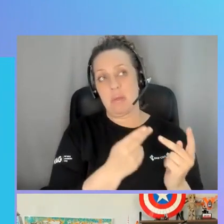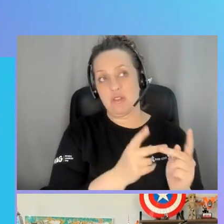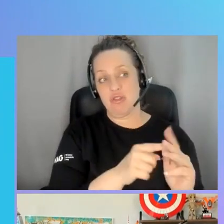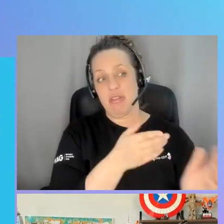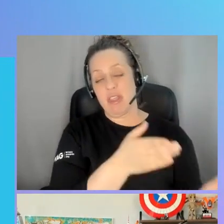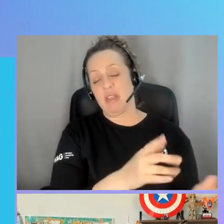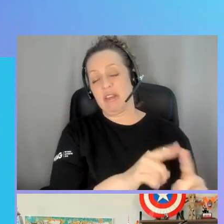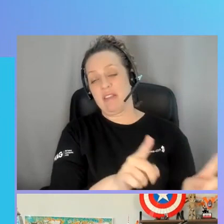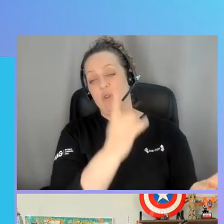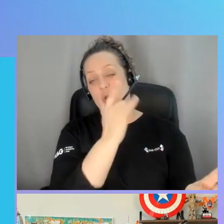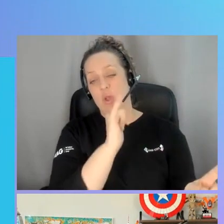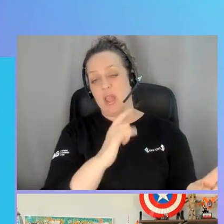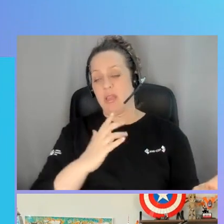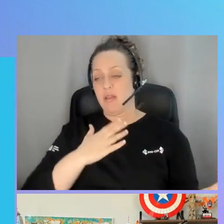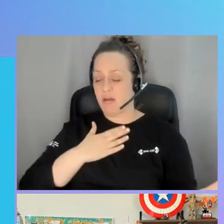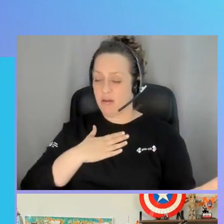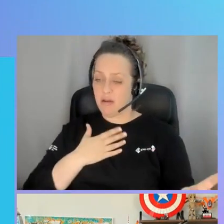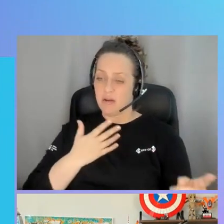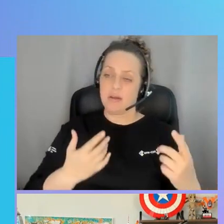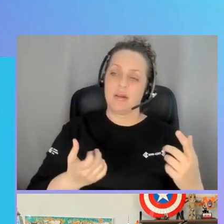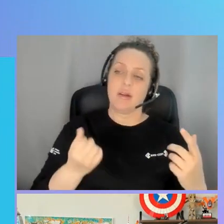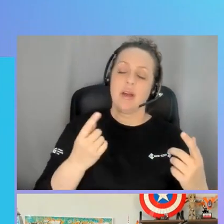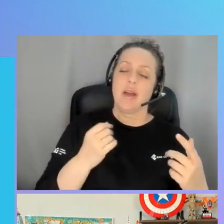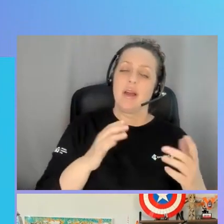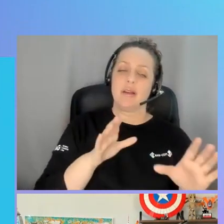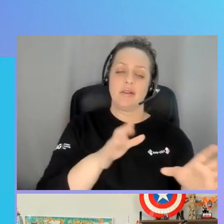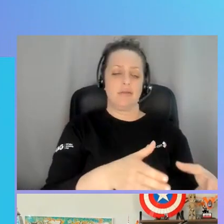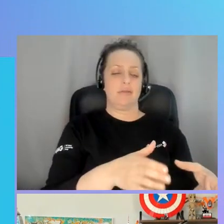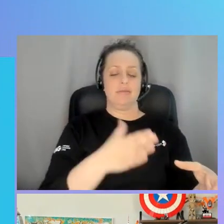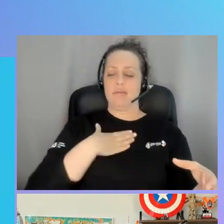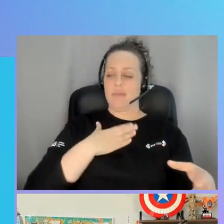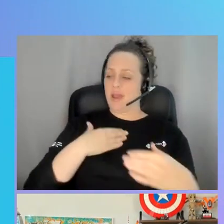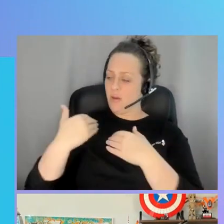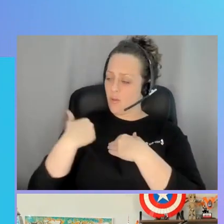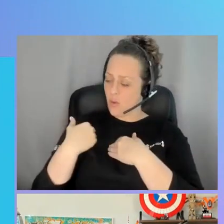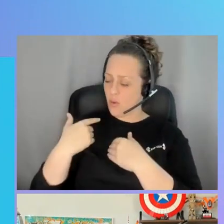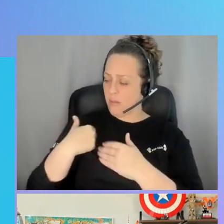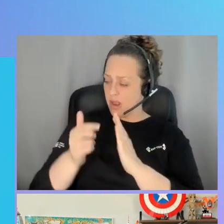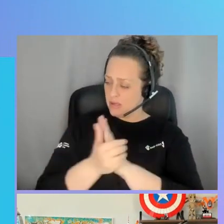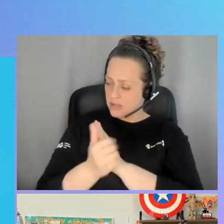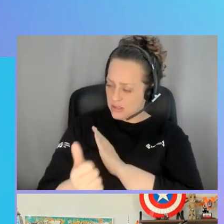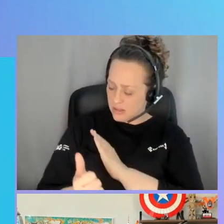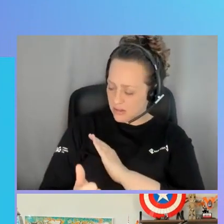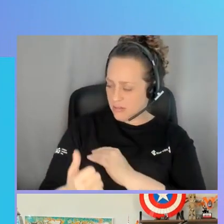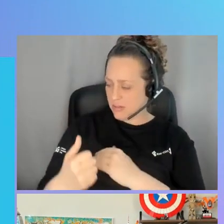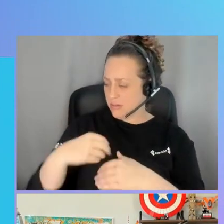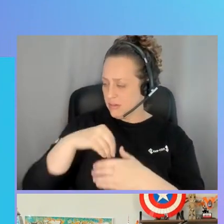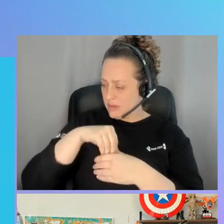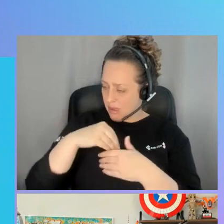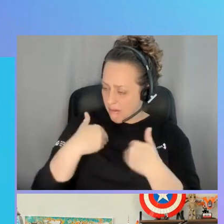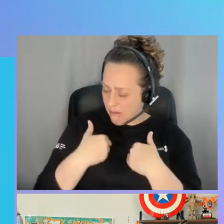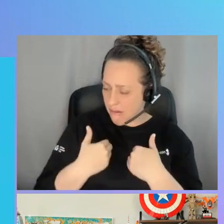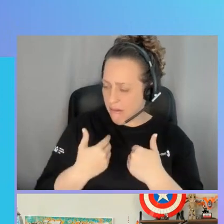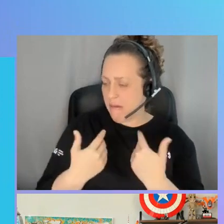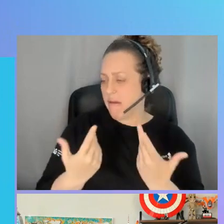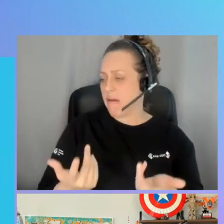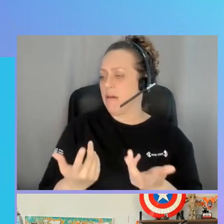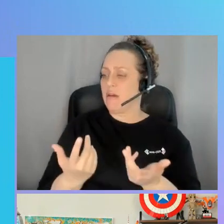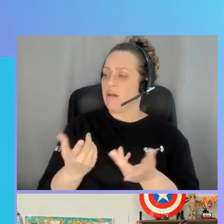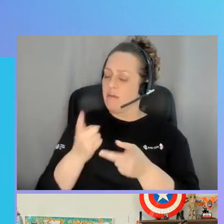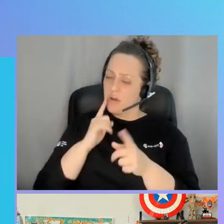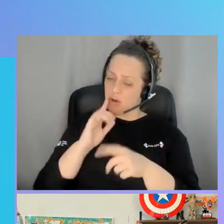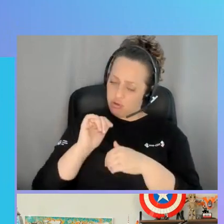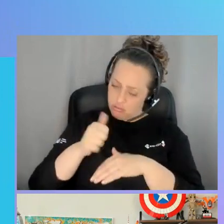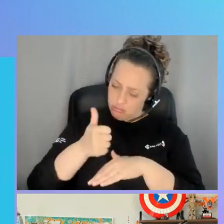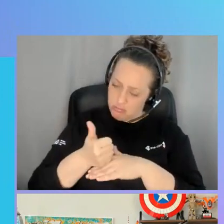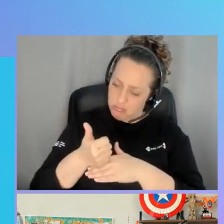often recommend you look at kind of where you are in an organization, what your skill sets are as you plot your path forward. But we'll